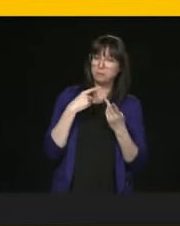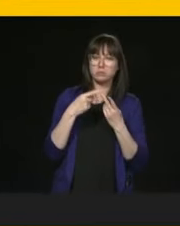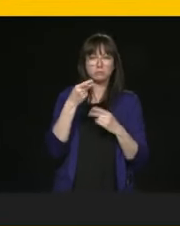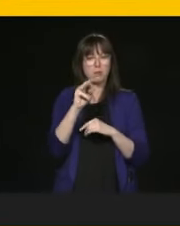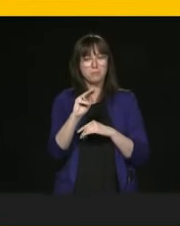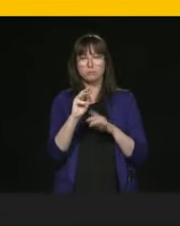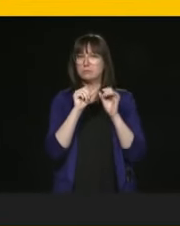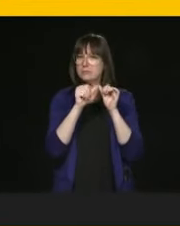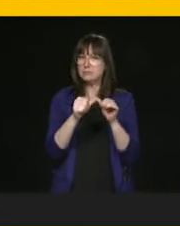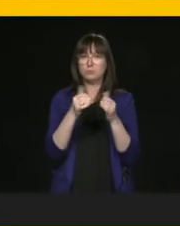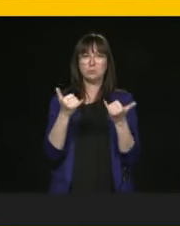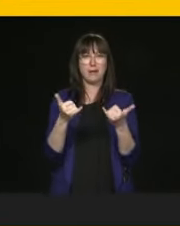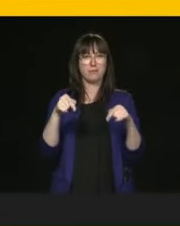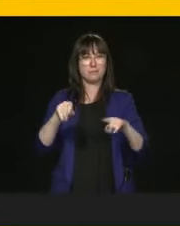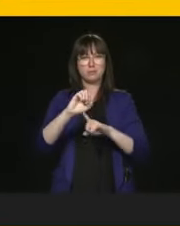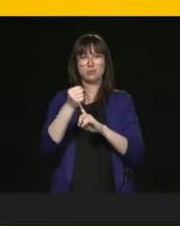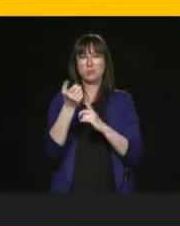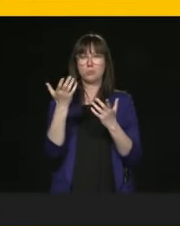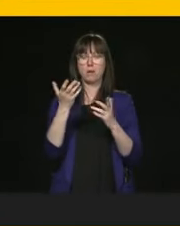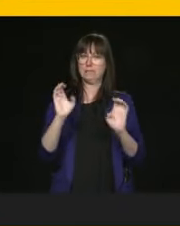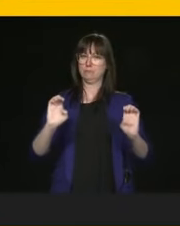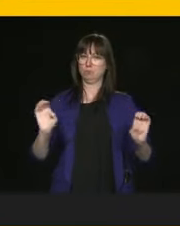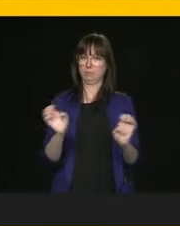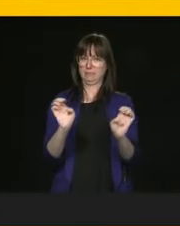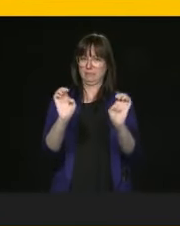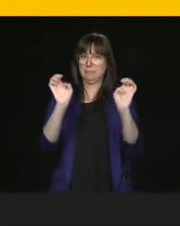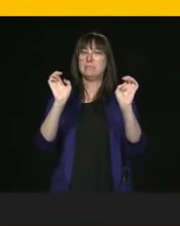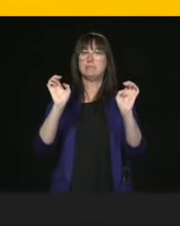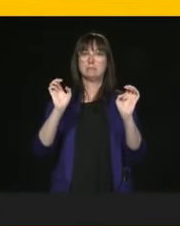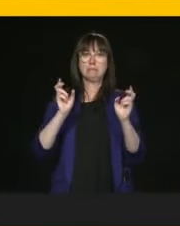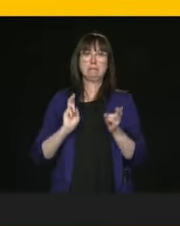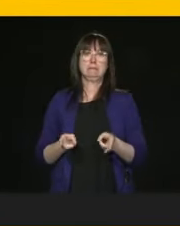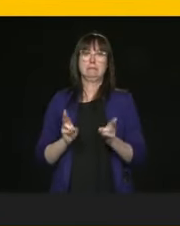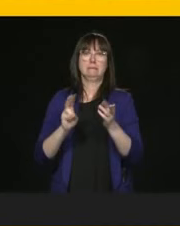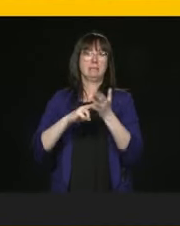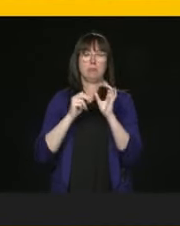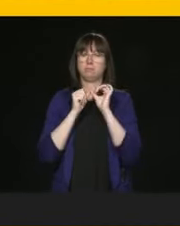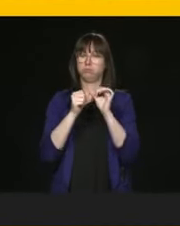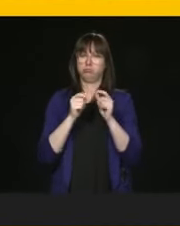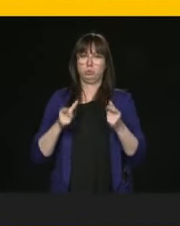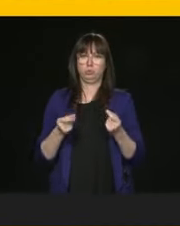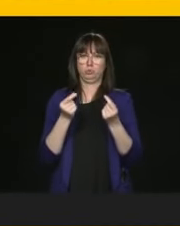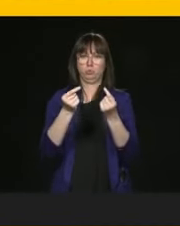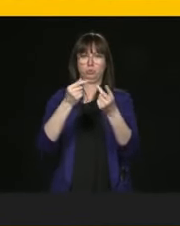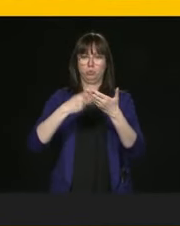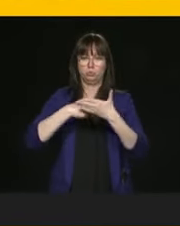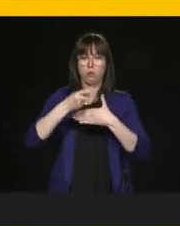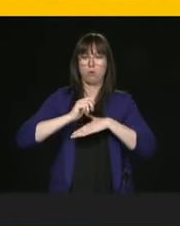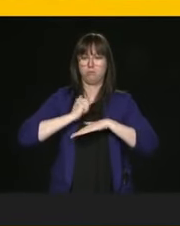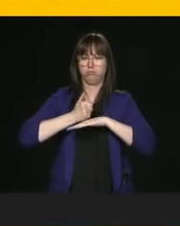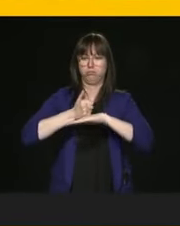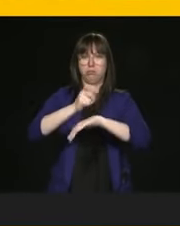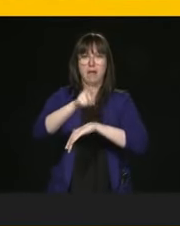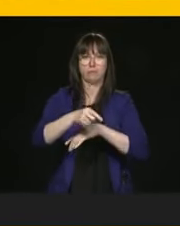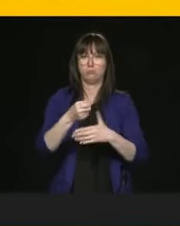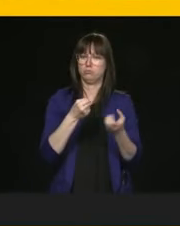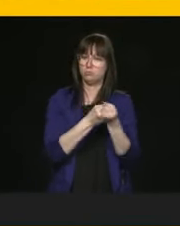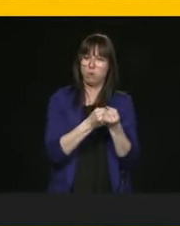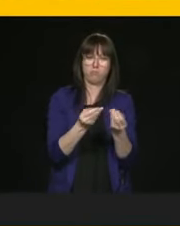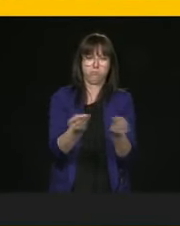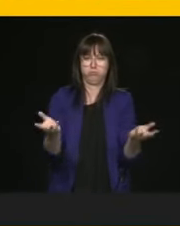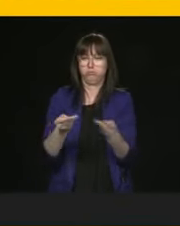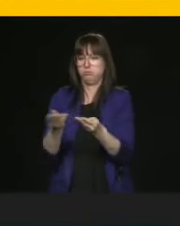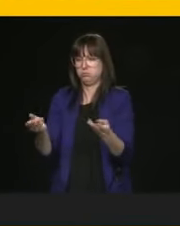situation which requires continuing actions and continuing forms of support. So we are going to continue, as the Prime Minister